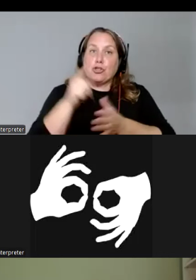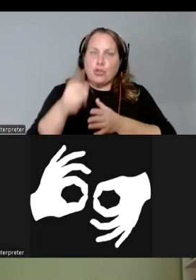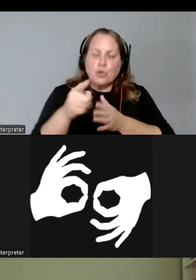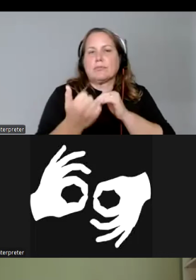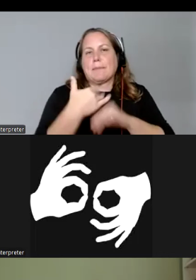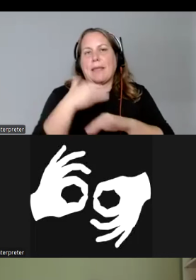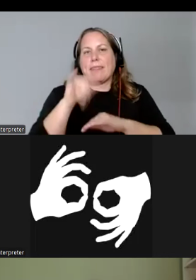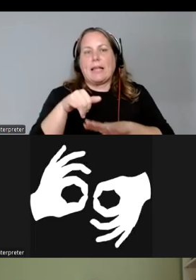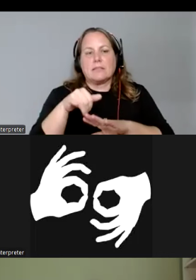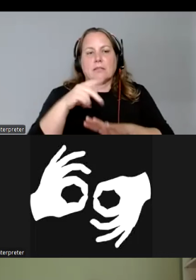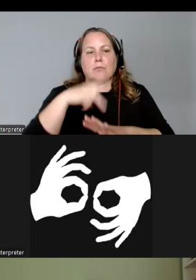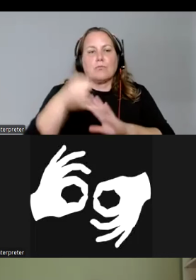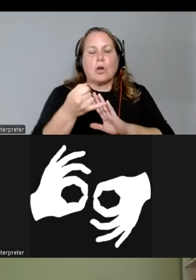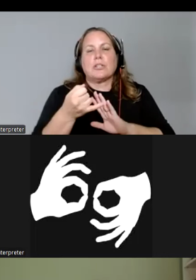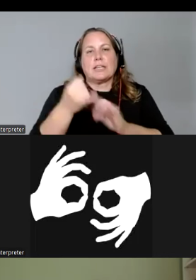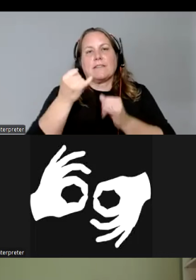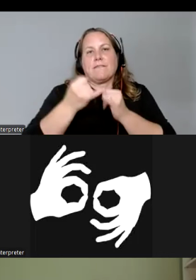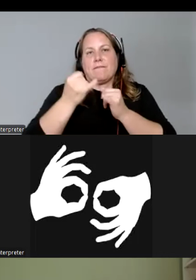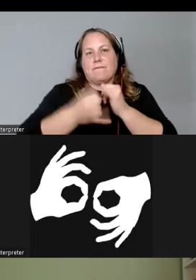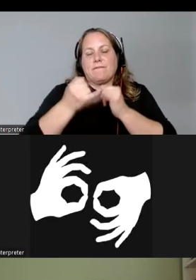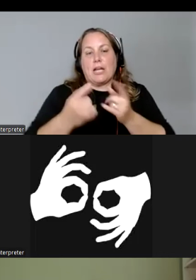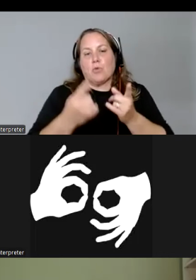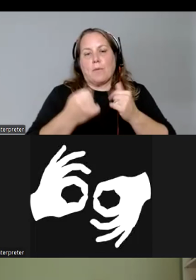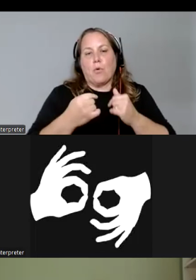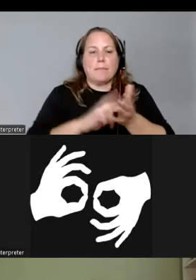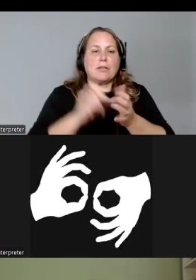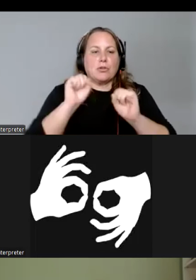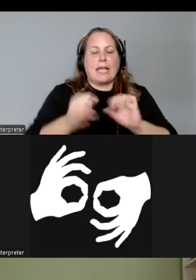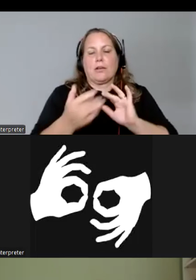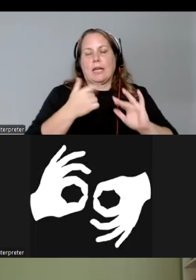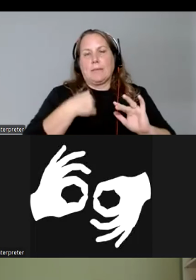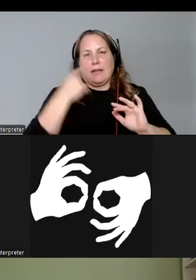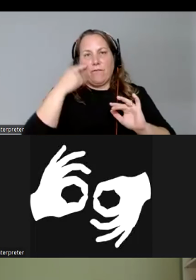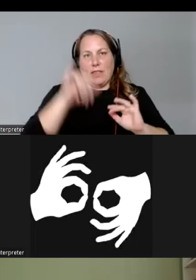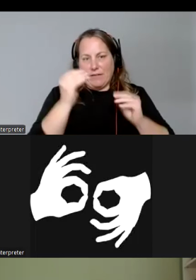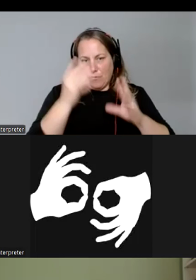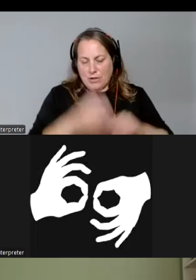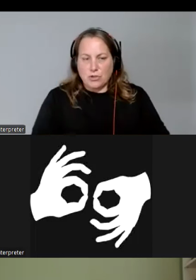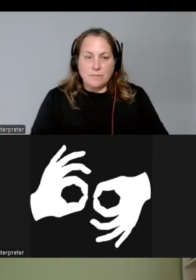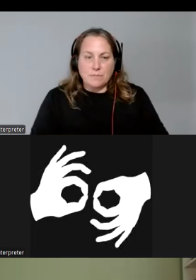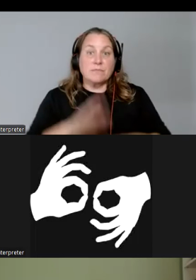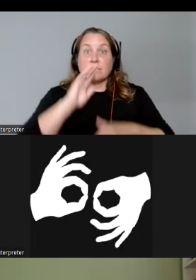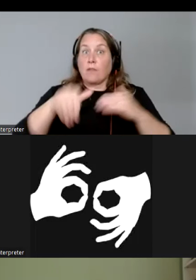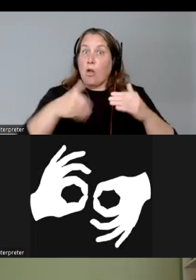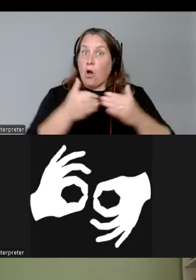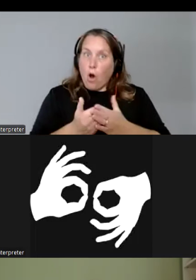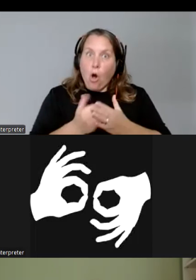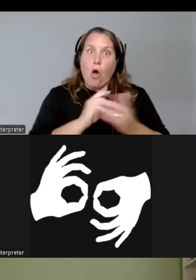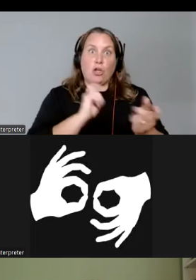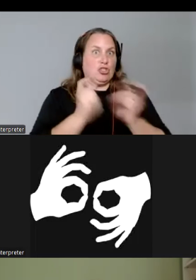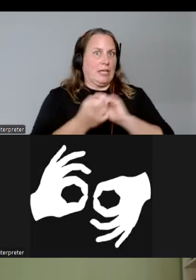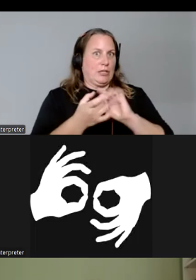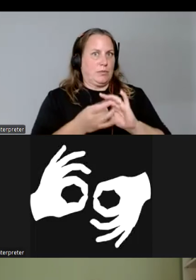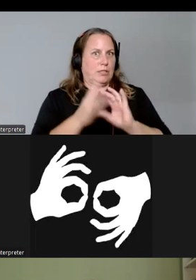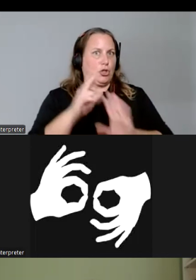the future just by contacting me if need be. And all major changes must be communicated to the program